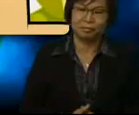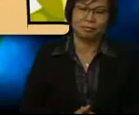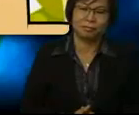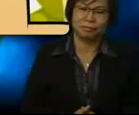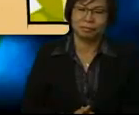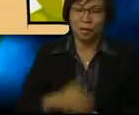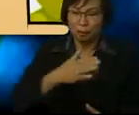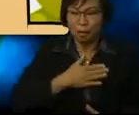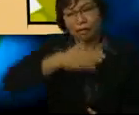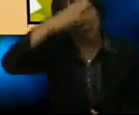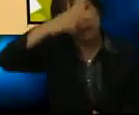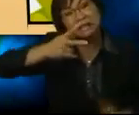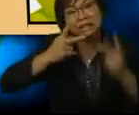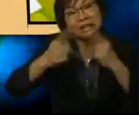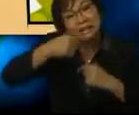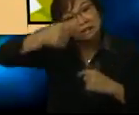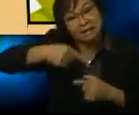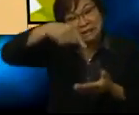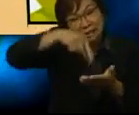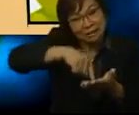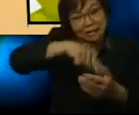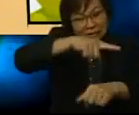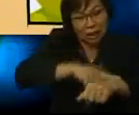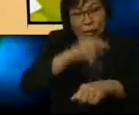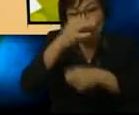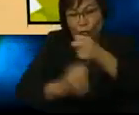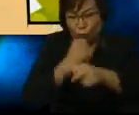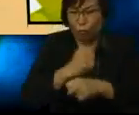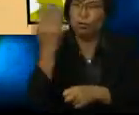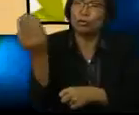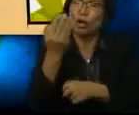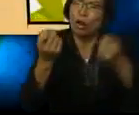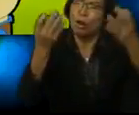My father said during this time of year, we usually have lots of rain too.